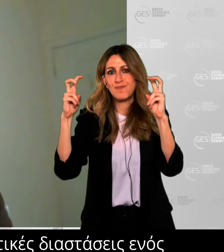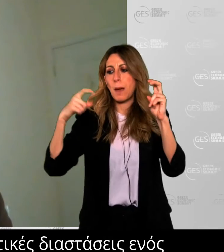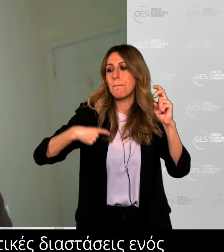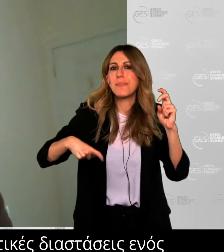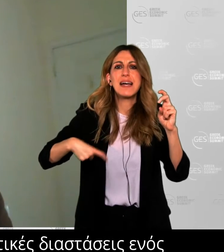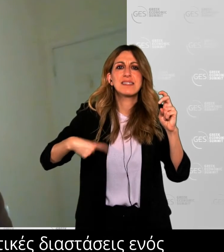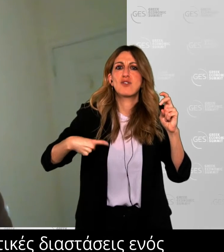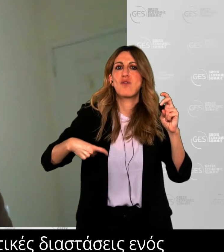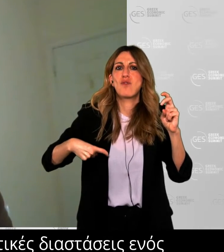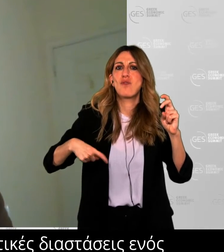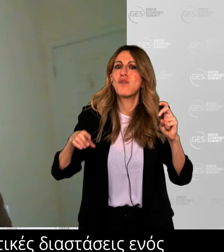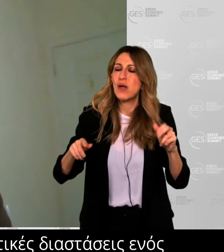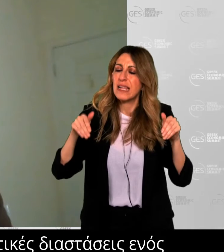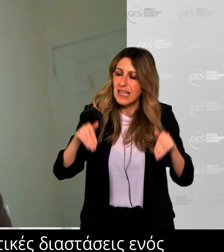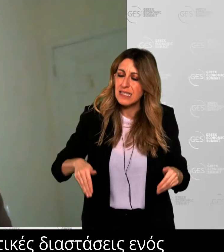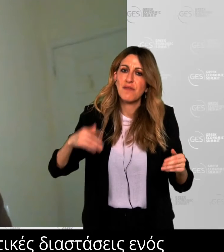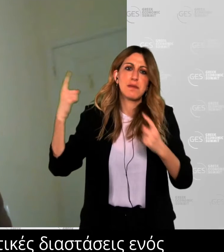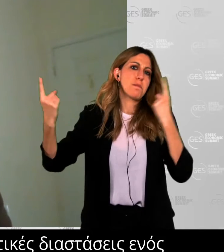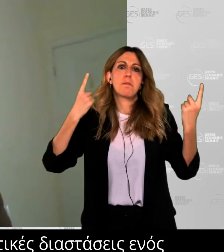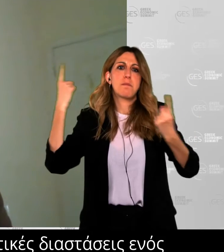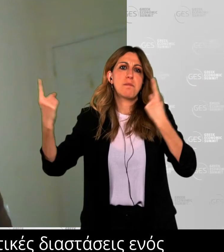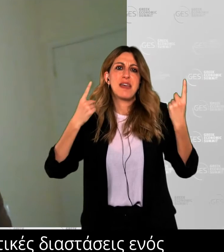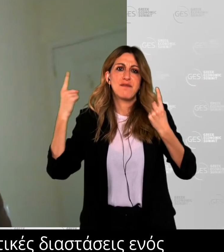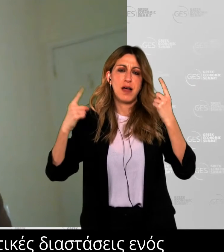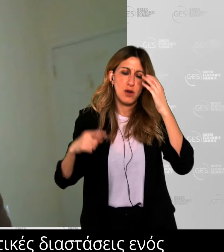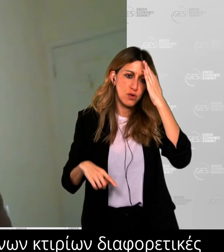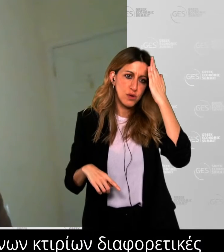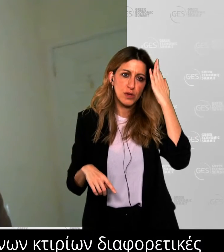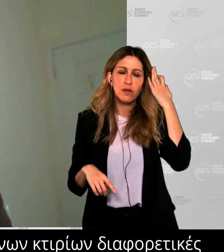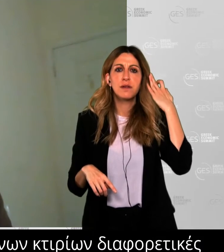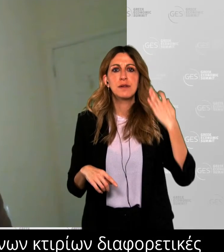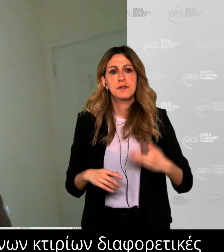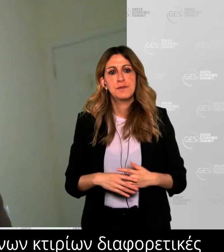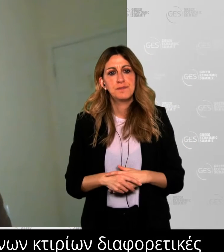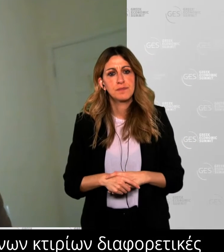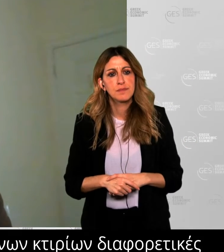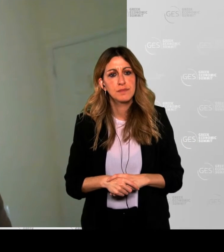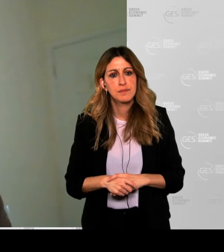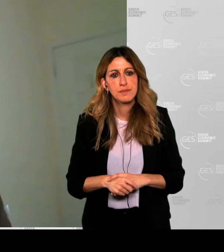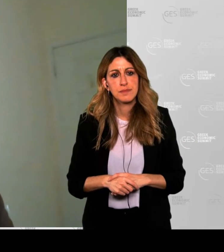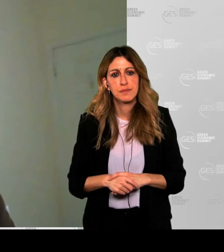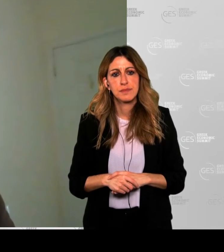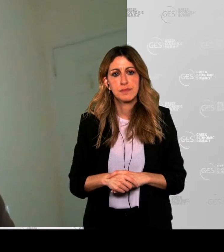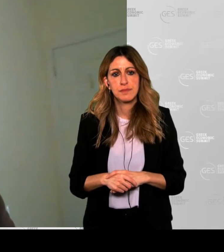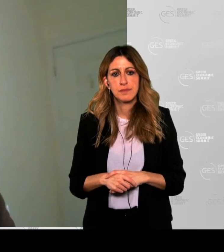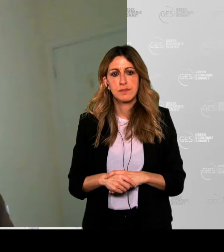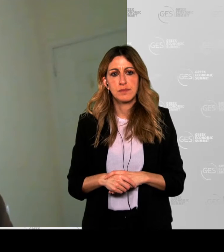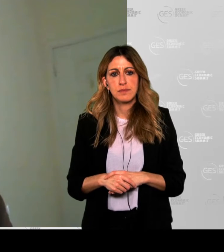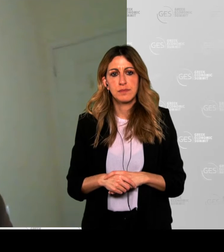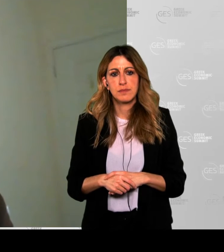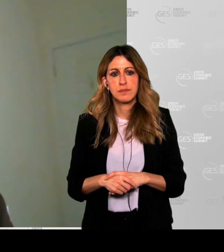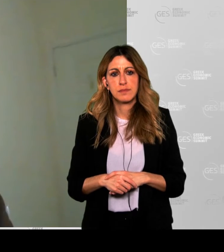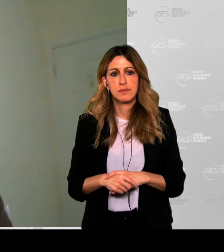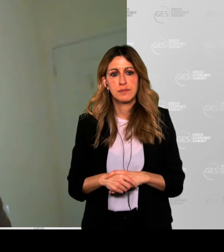use the scenarios to guide those? And then how do you drive the behaviors across the organization in support of those outcomes? And